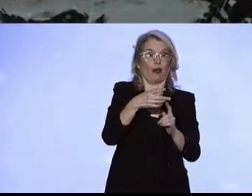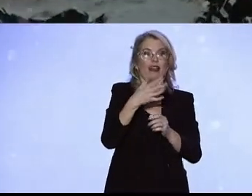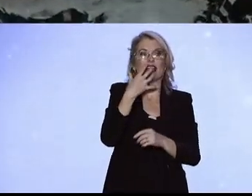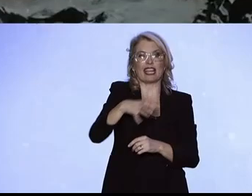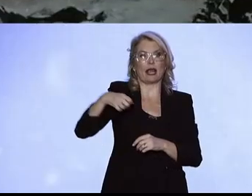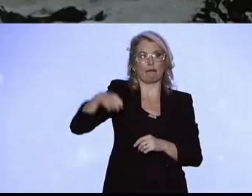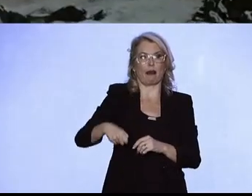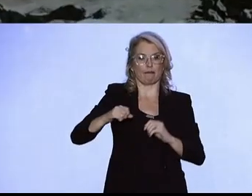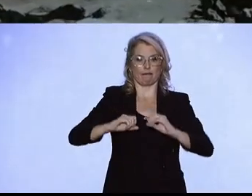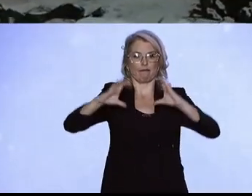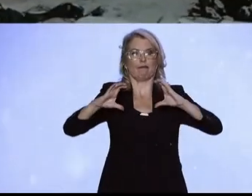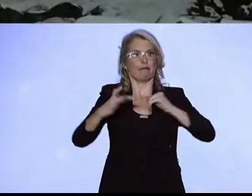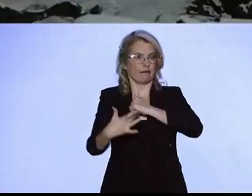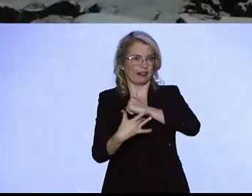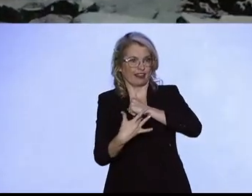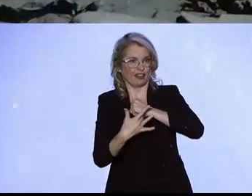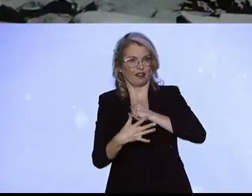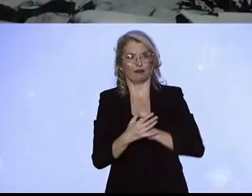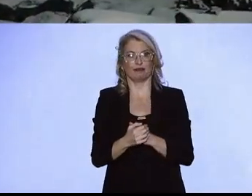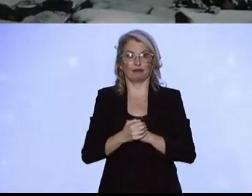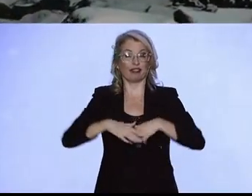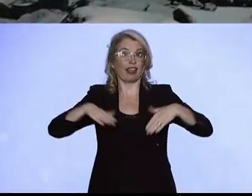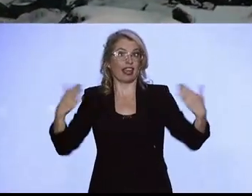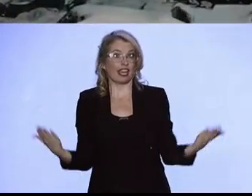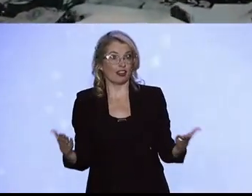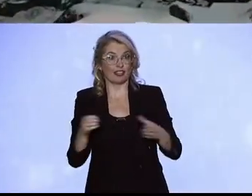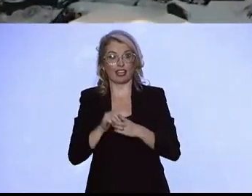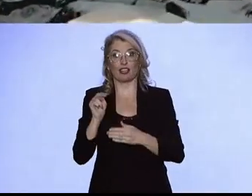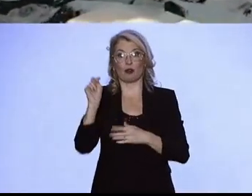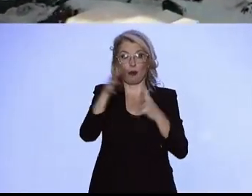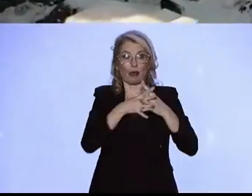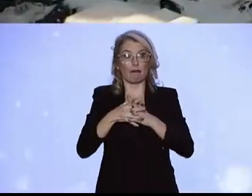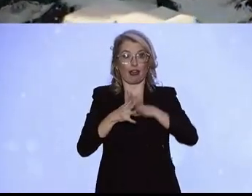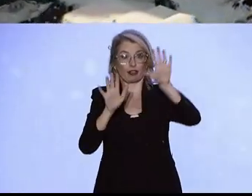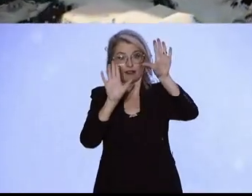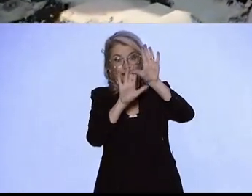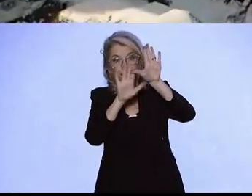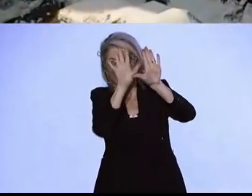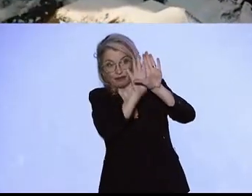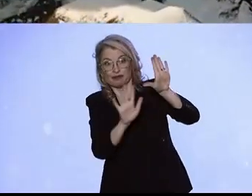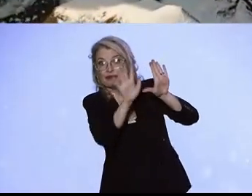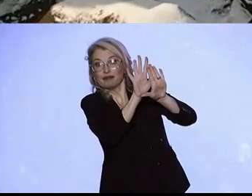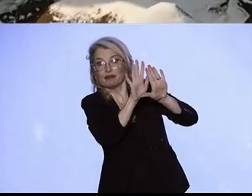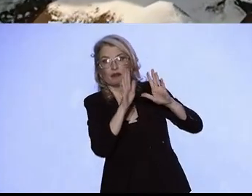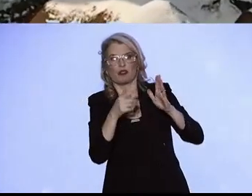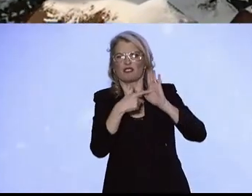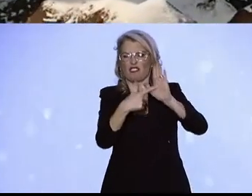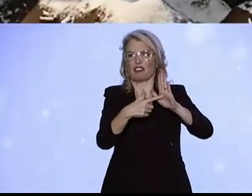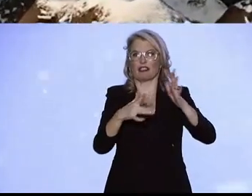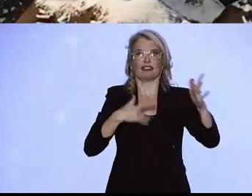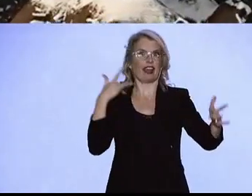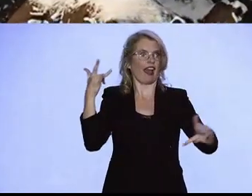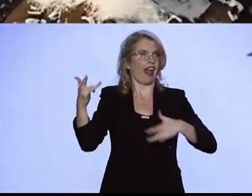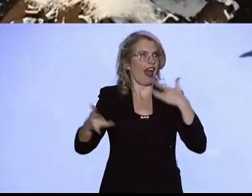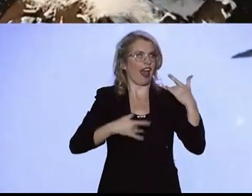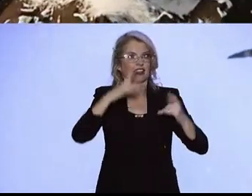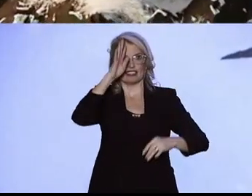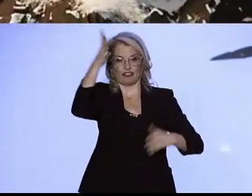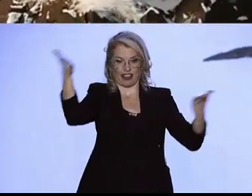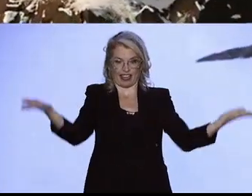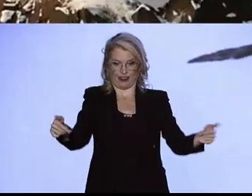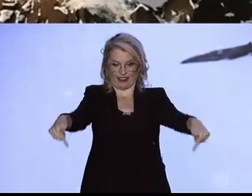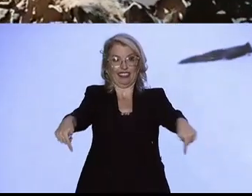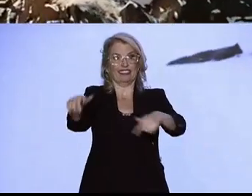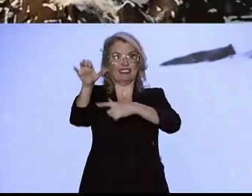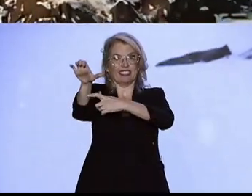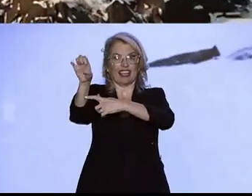pump technology. Here in North America, we're debuting a very exciting innovation right here